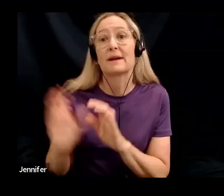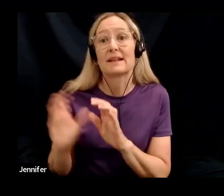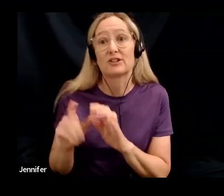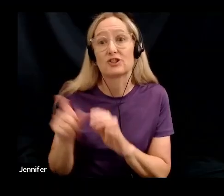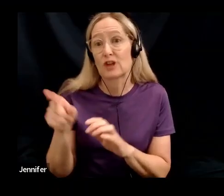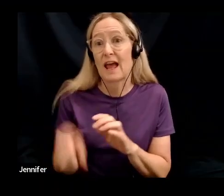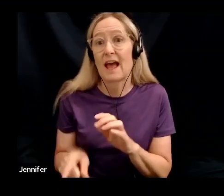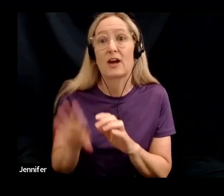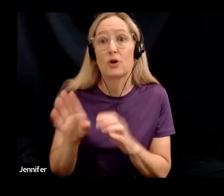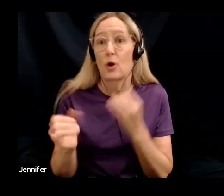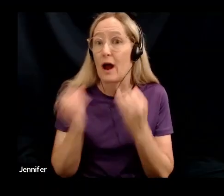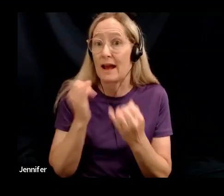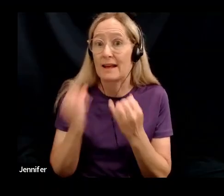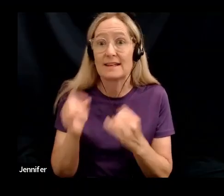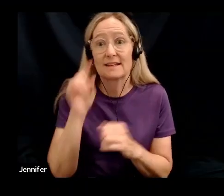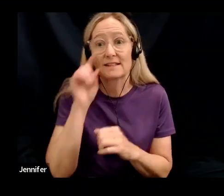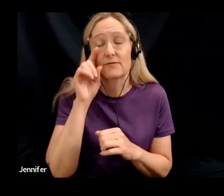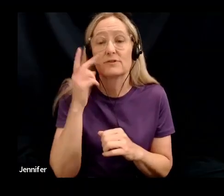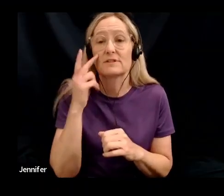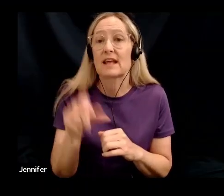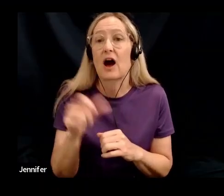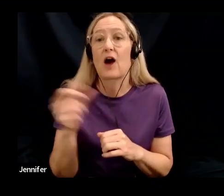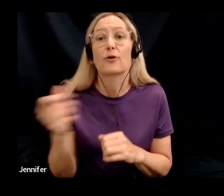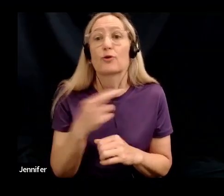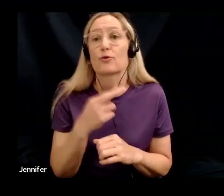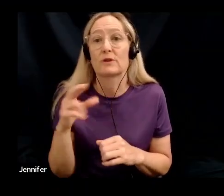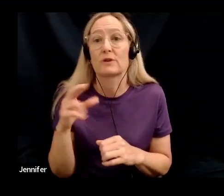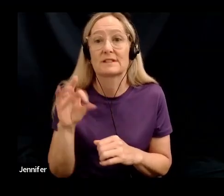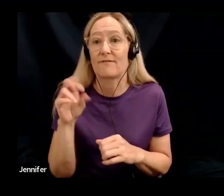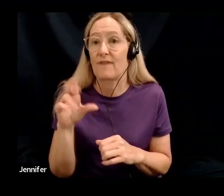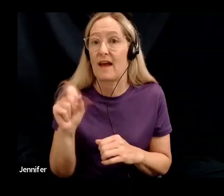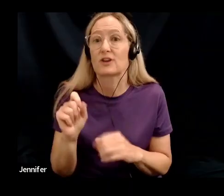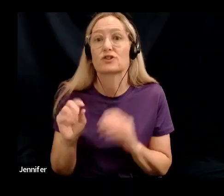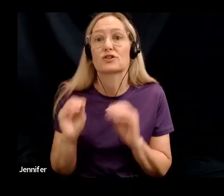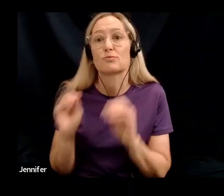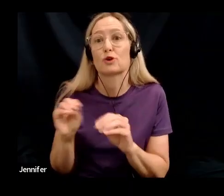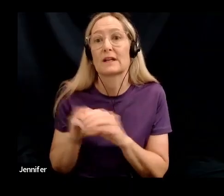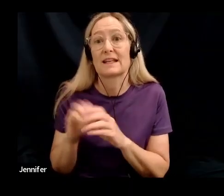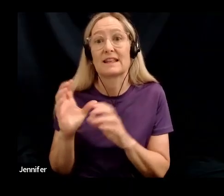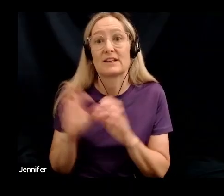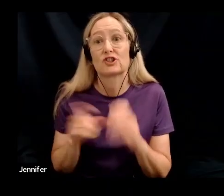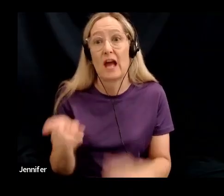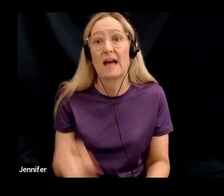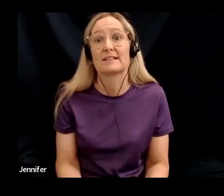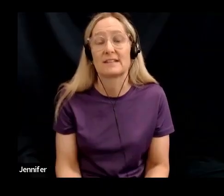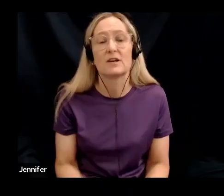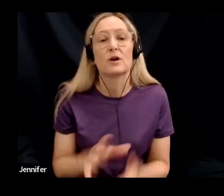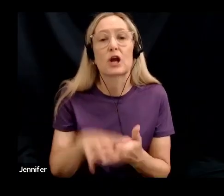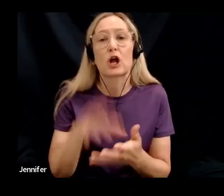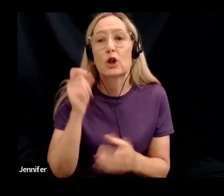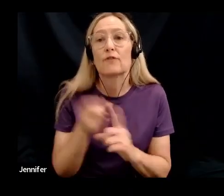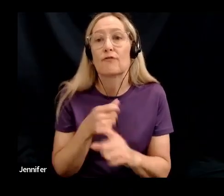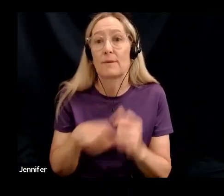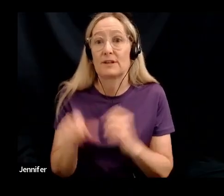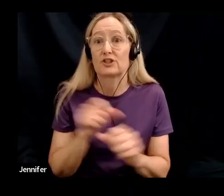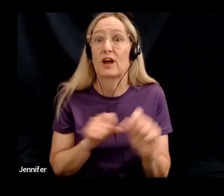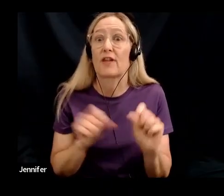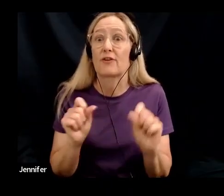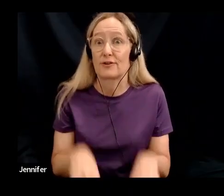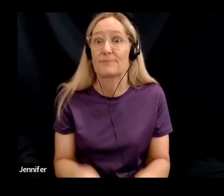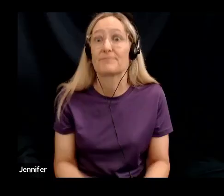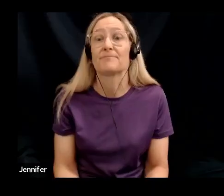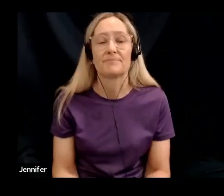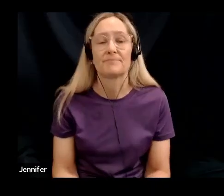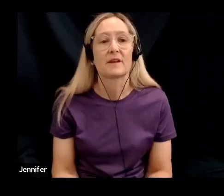might be a risk factor for poor mental health, please feel free to put in the chat. I think we can, learn from each other as well. So